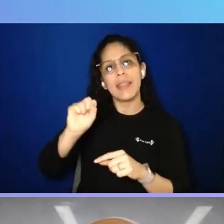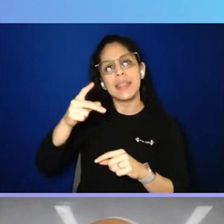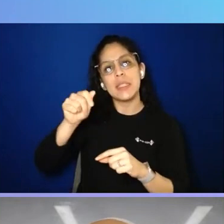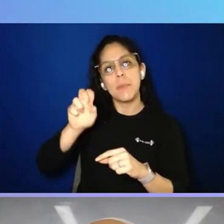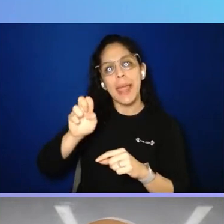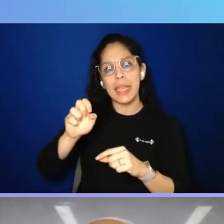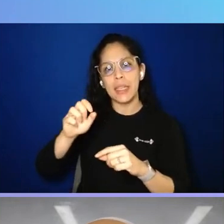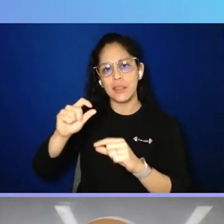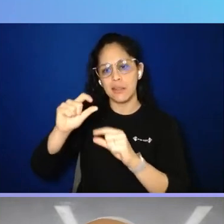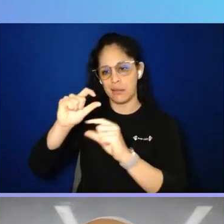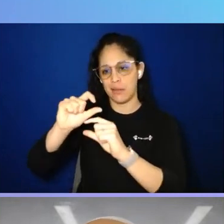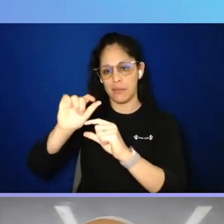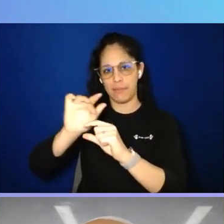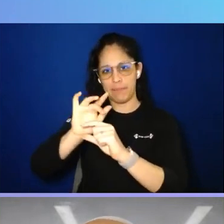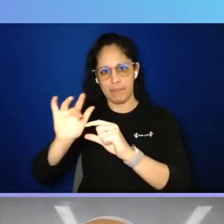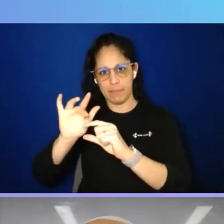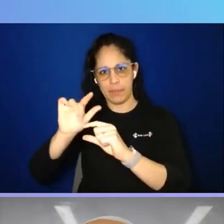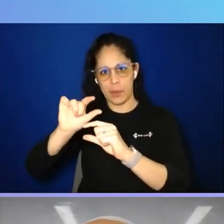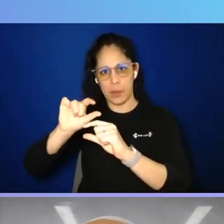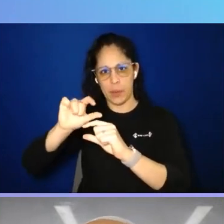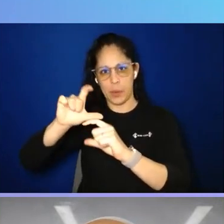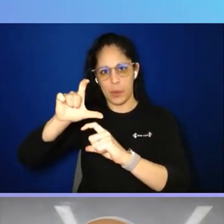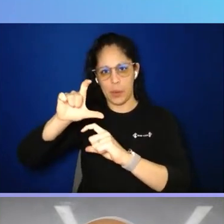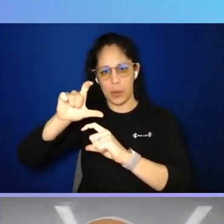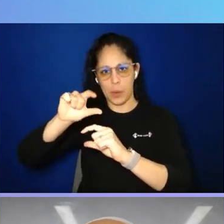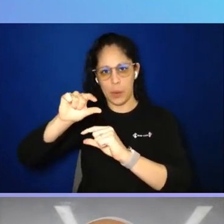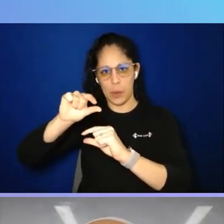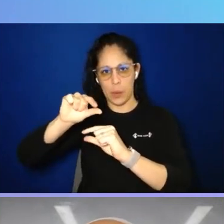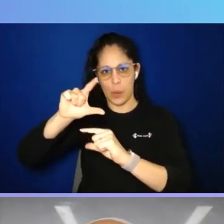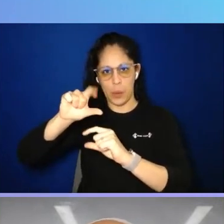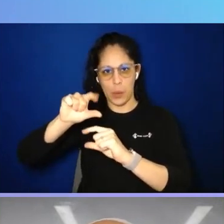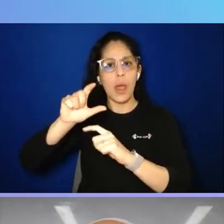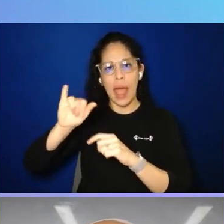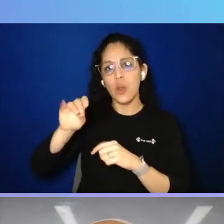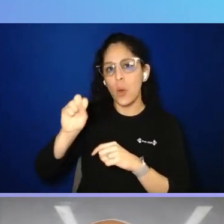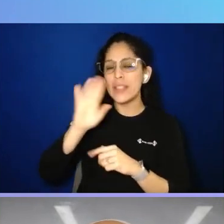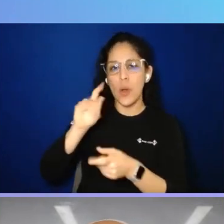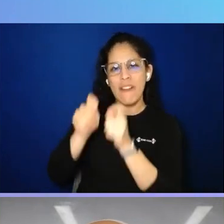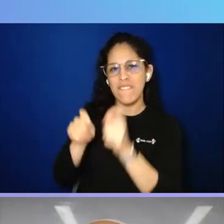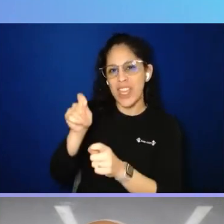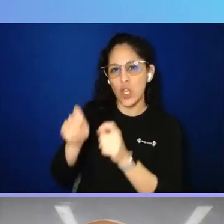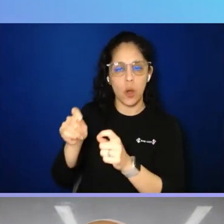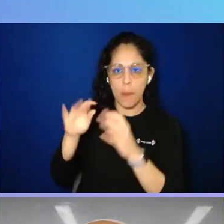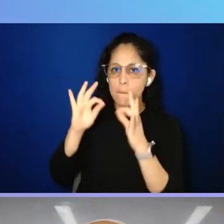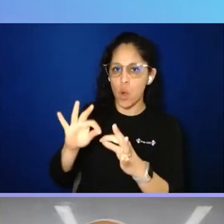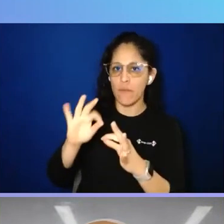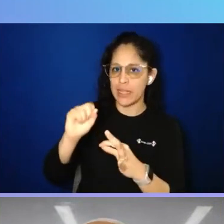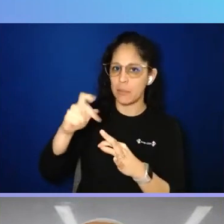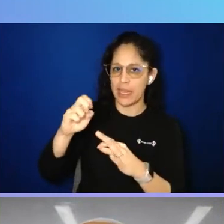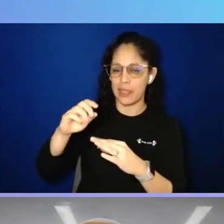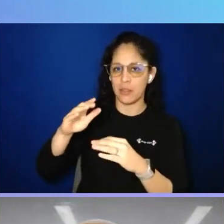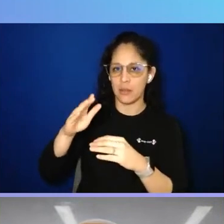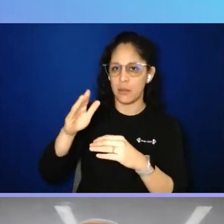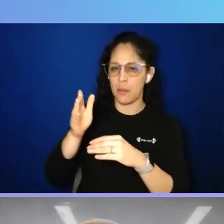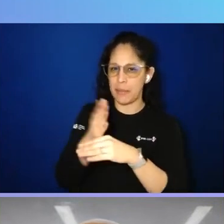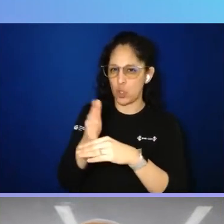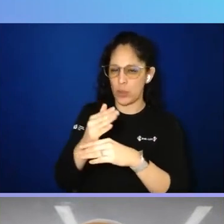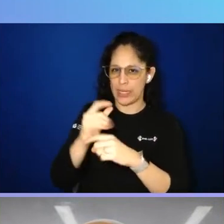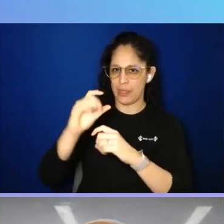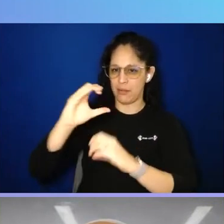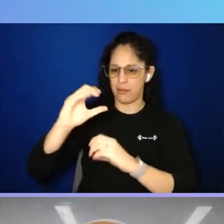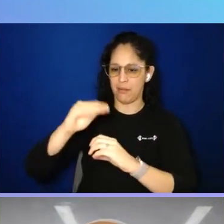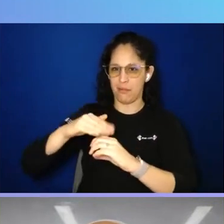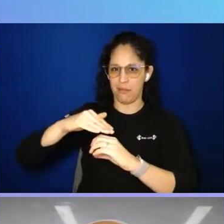lines of text, and iOS will just configure the ideal spacing in between those two pieces of